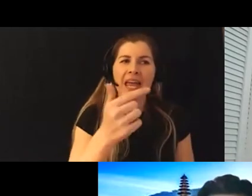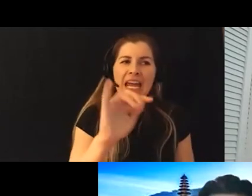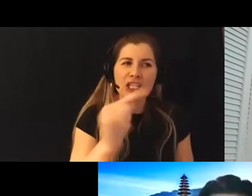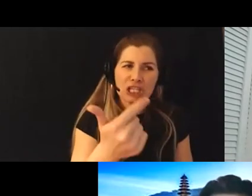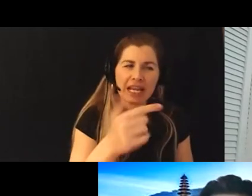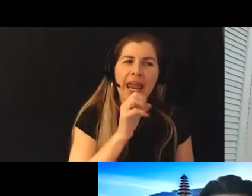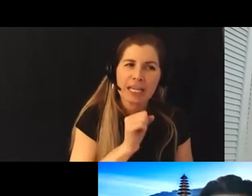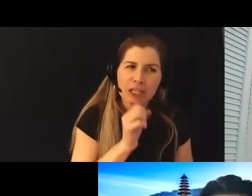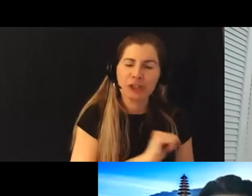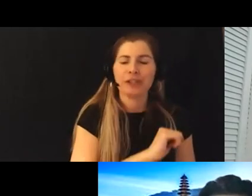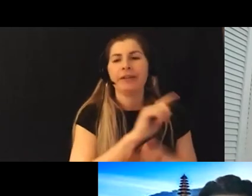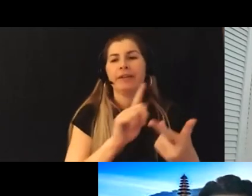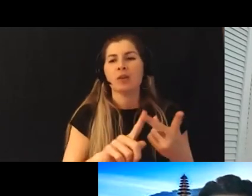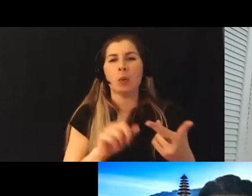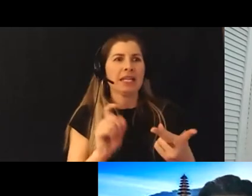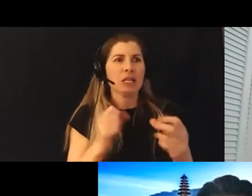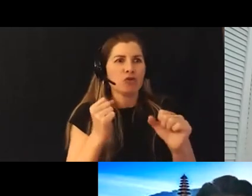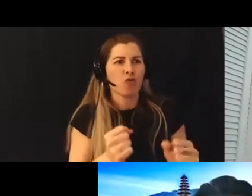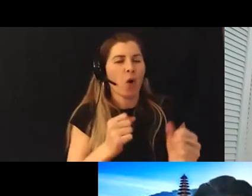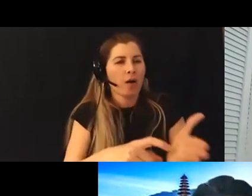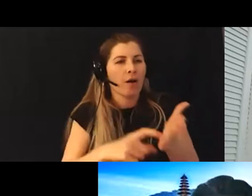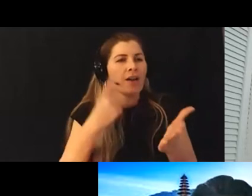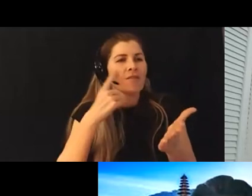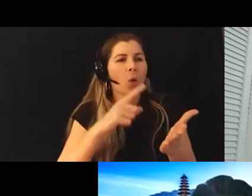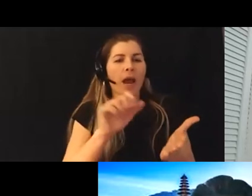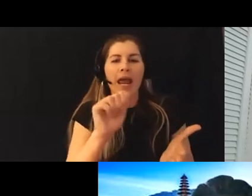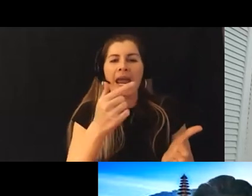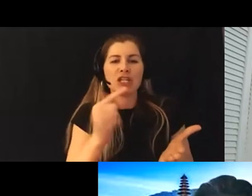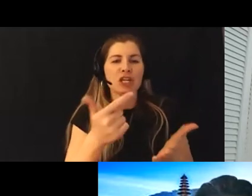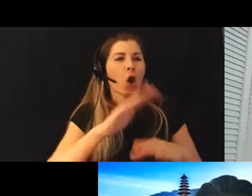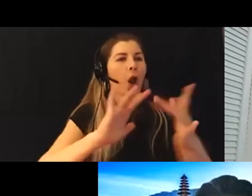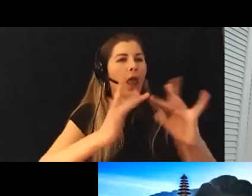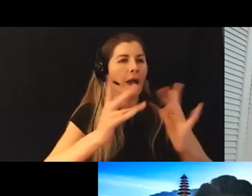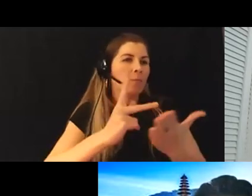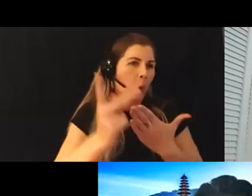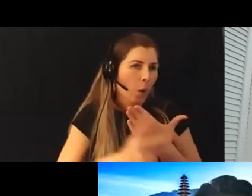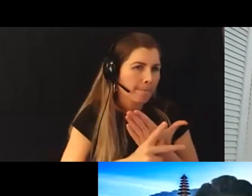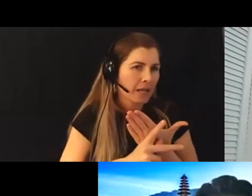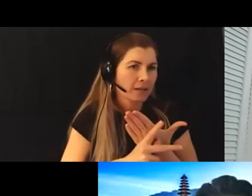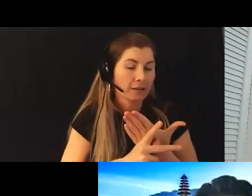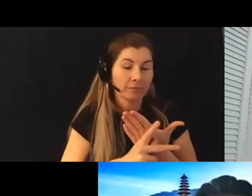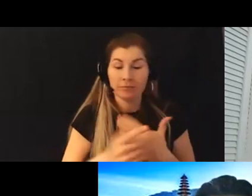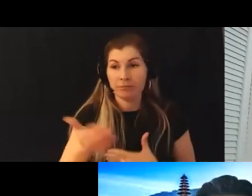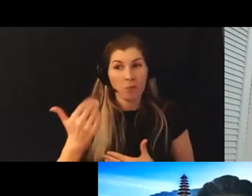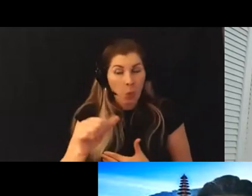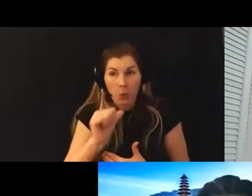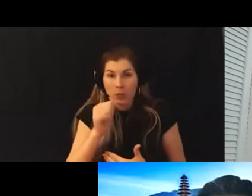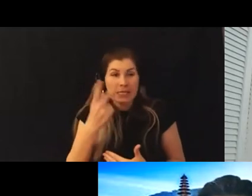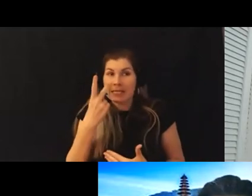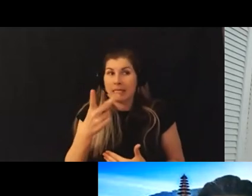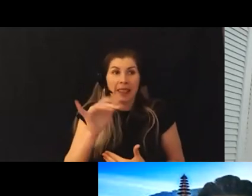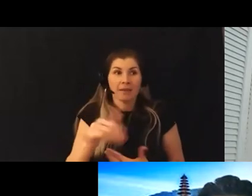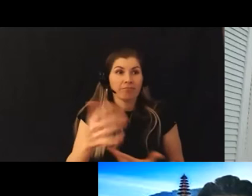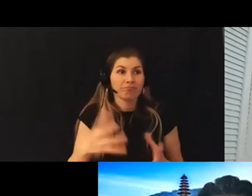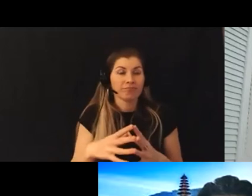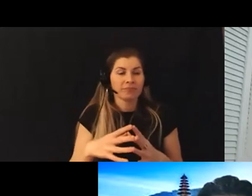demand for creative aging online programming that we've never seen before. So for